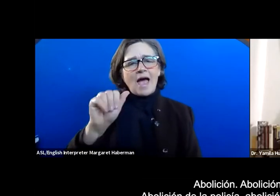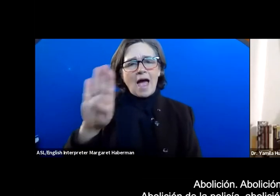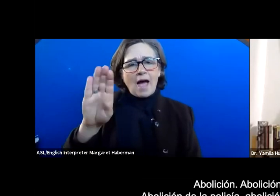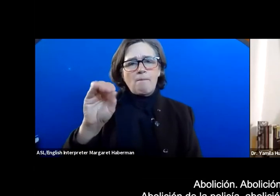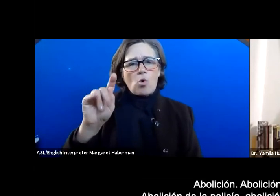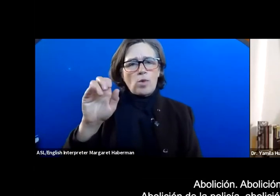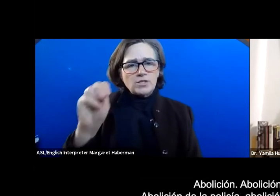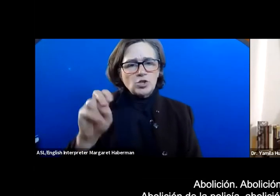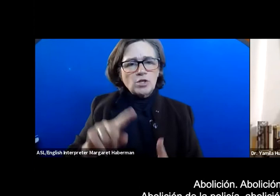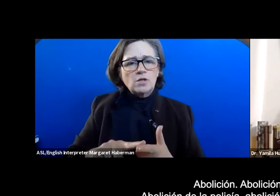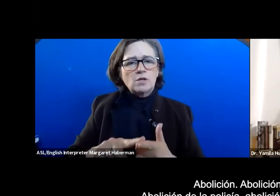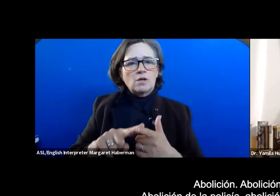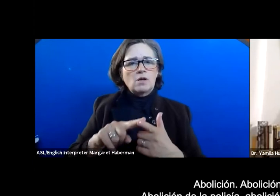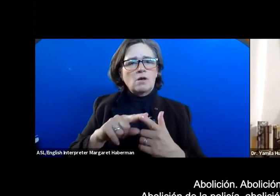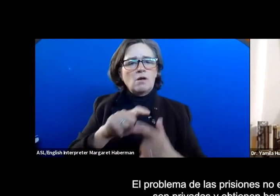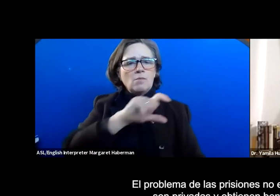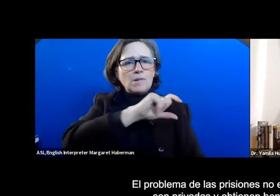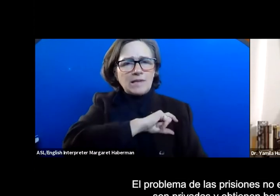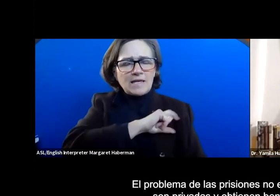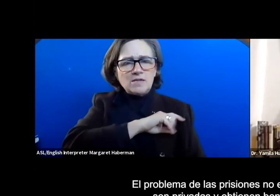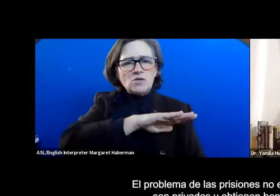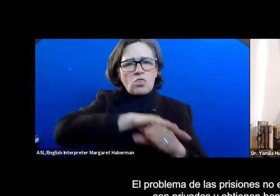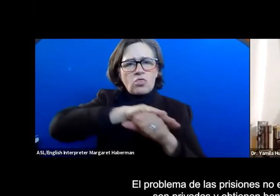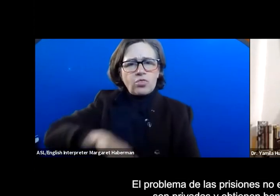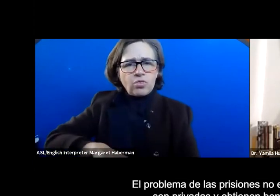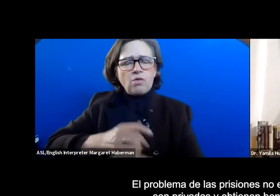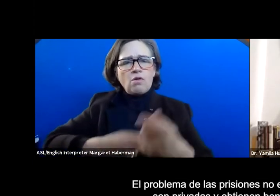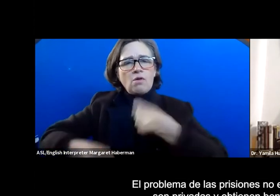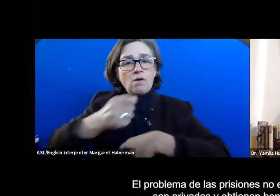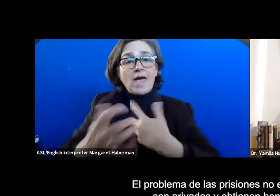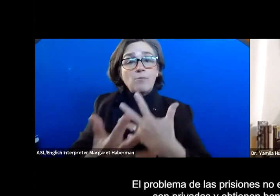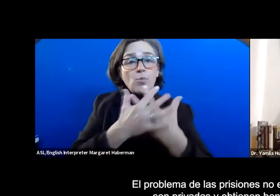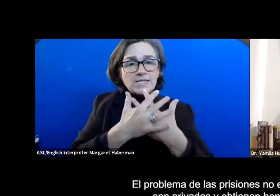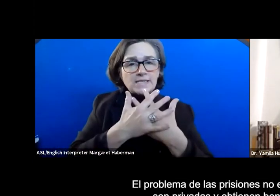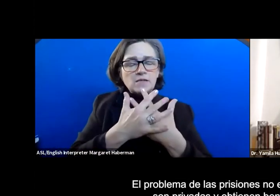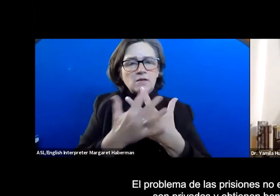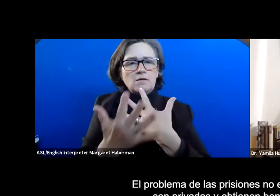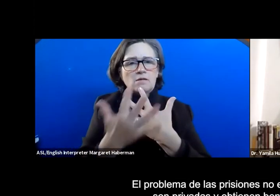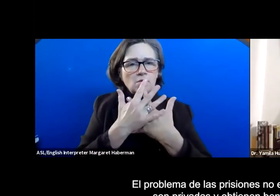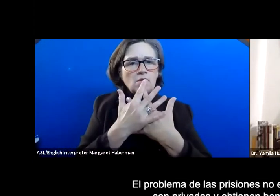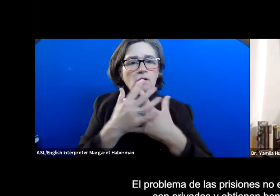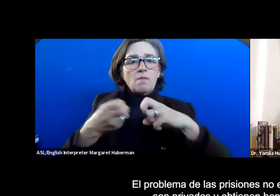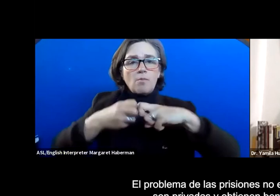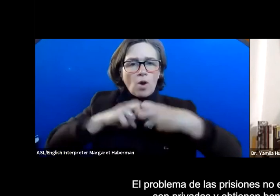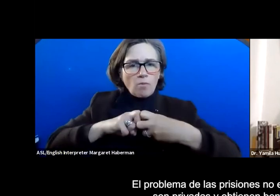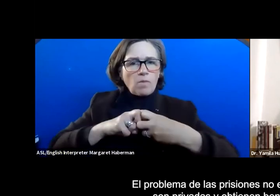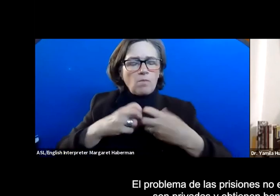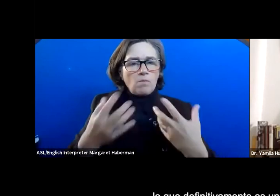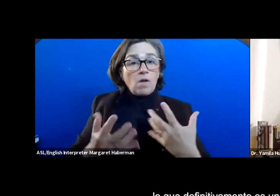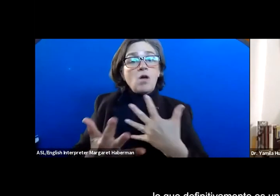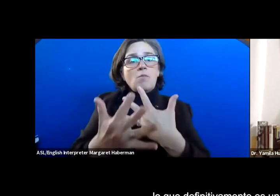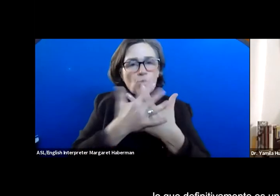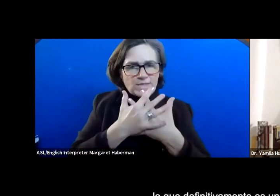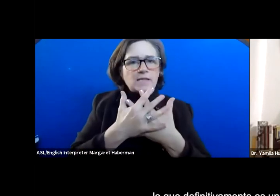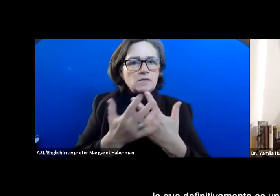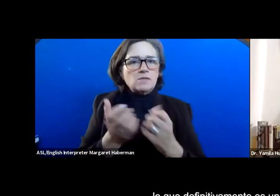police, abolition of prisons. The problem with prisons is not simply that they are private and they make profit off of them, which